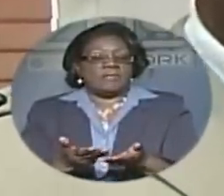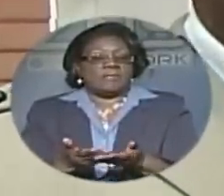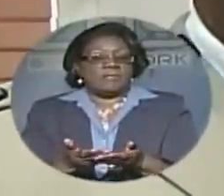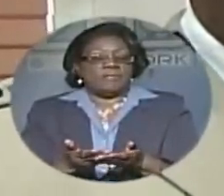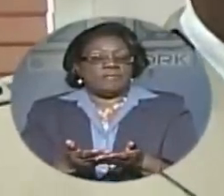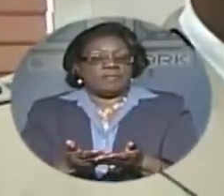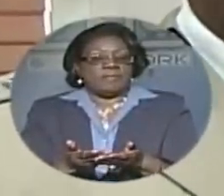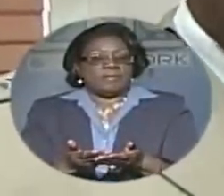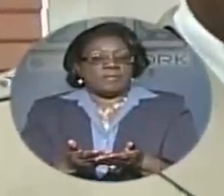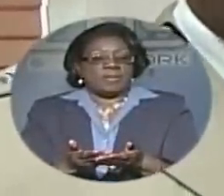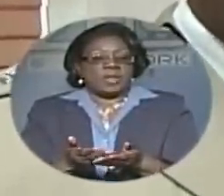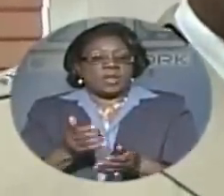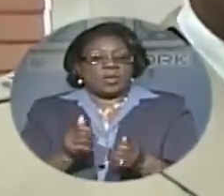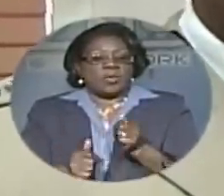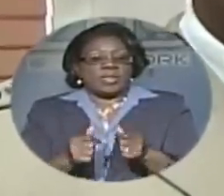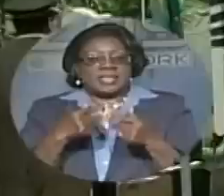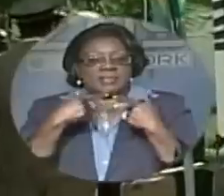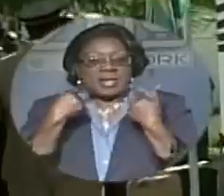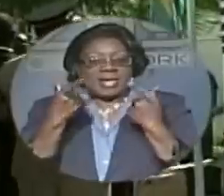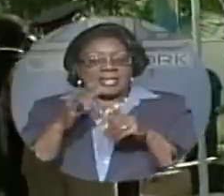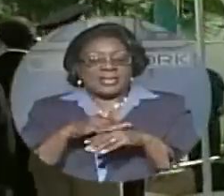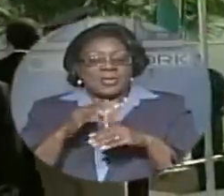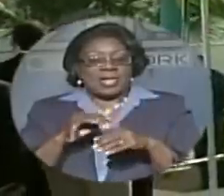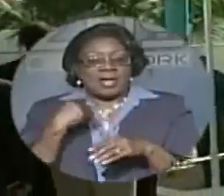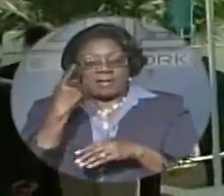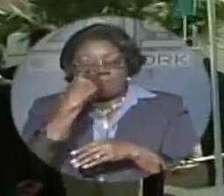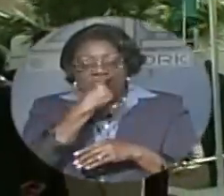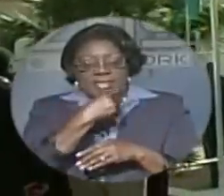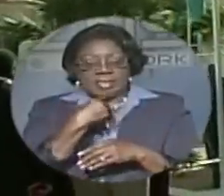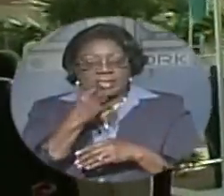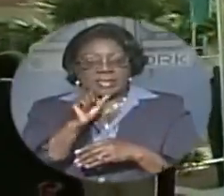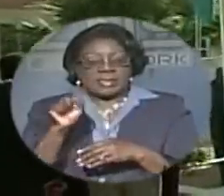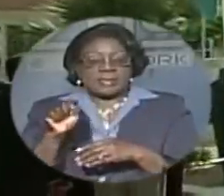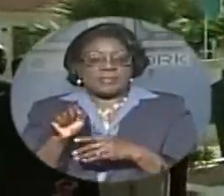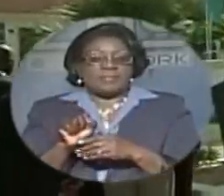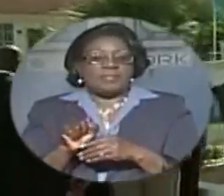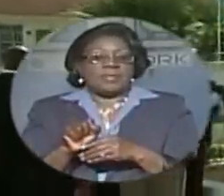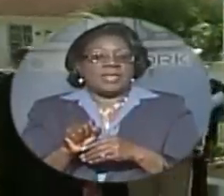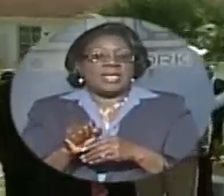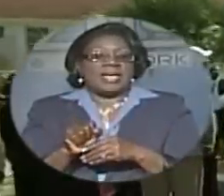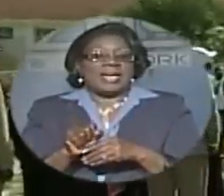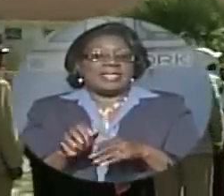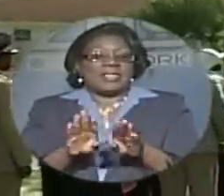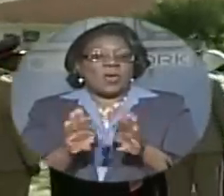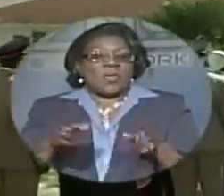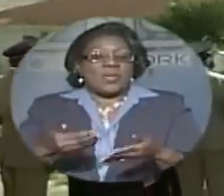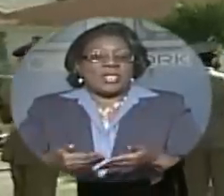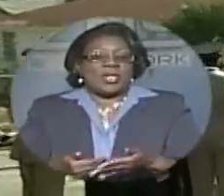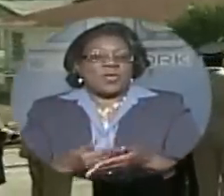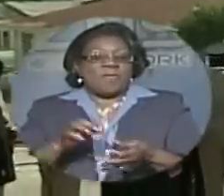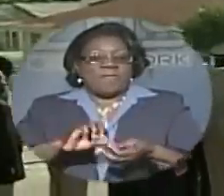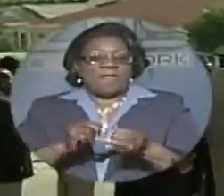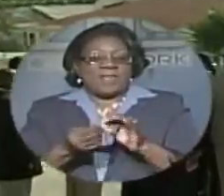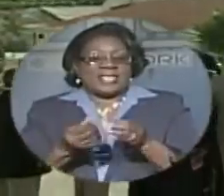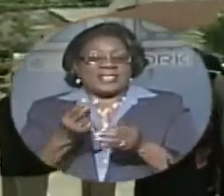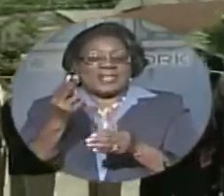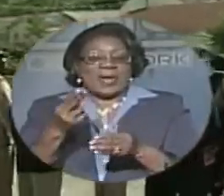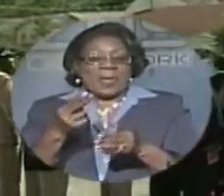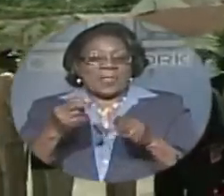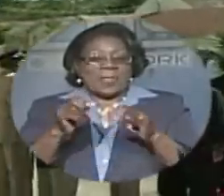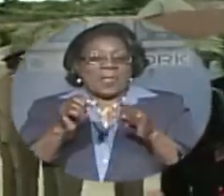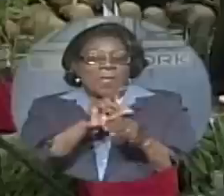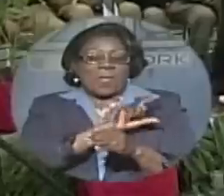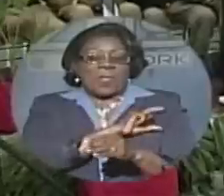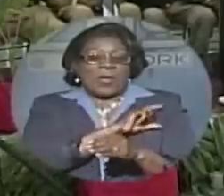selflessly, with smiles on our faces. At the official opening of the newly renovated Rocksound Police Station, National Security Minister Tommy